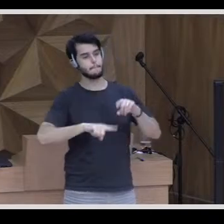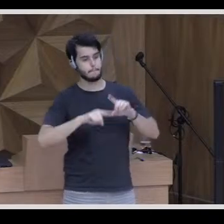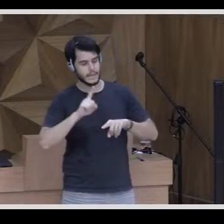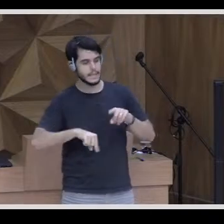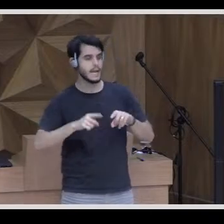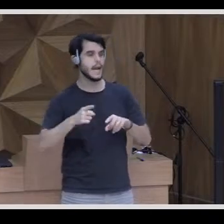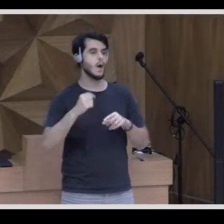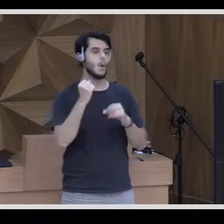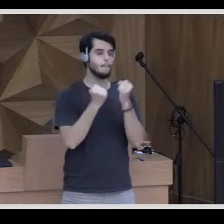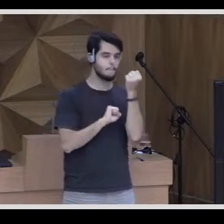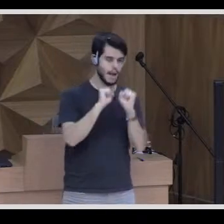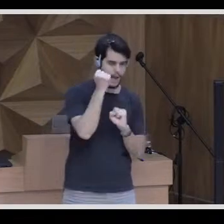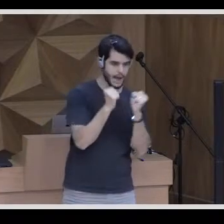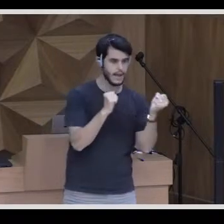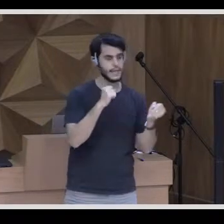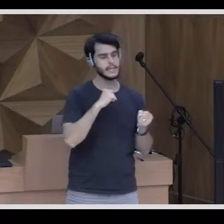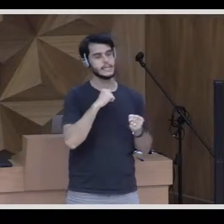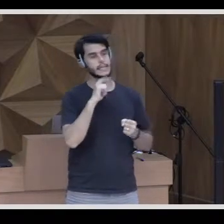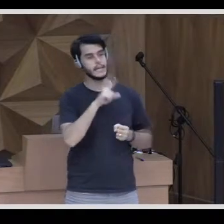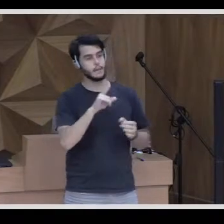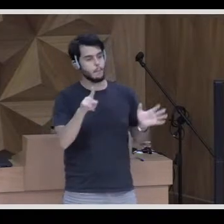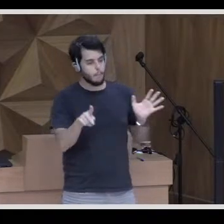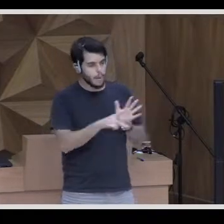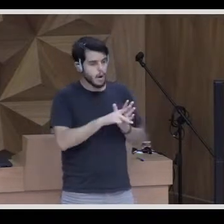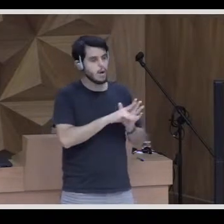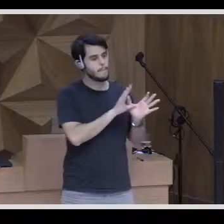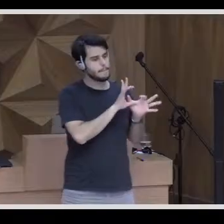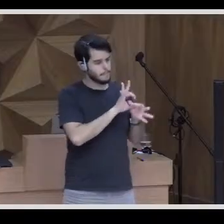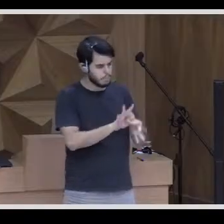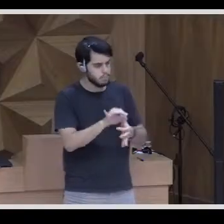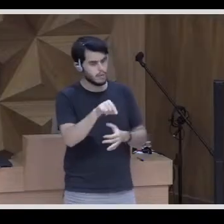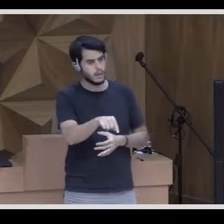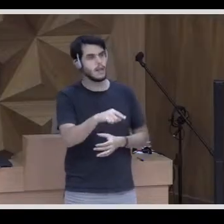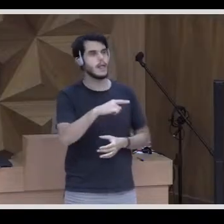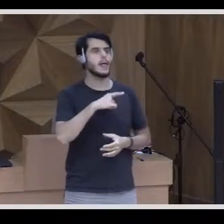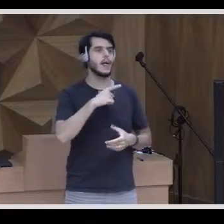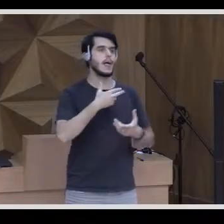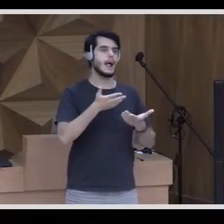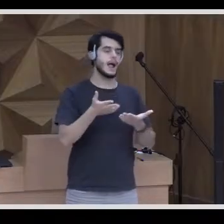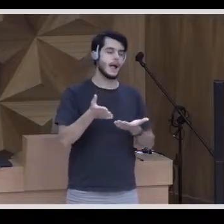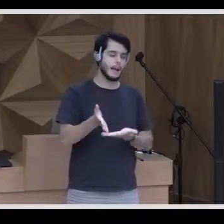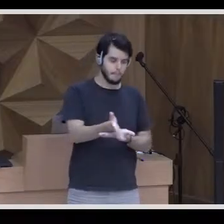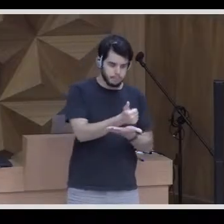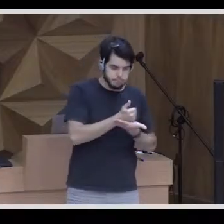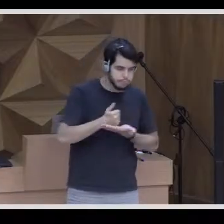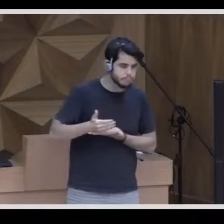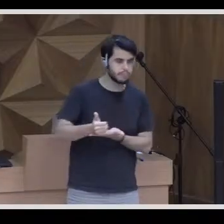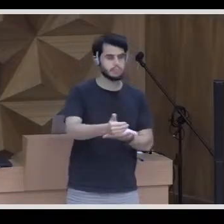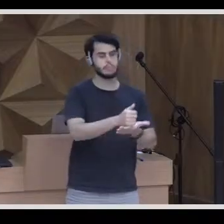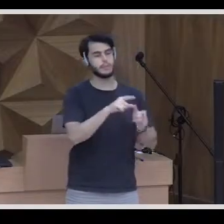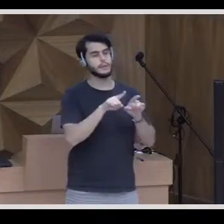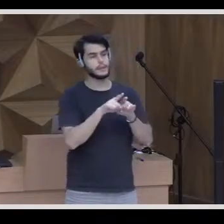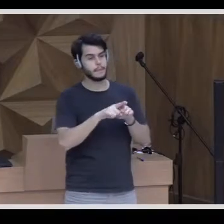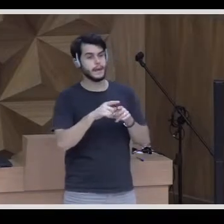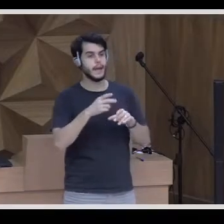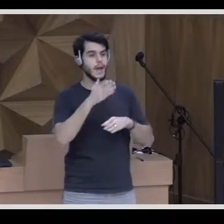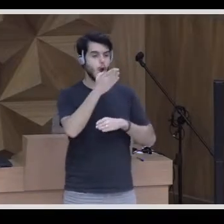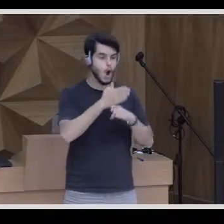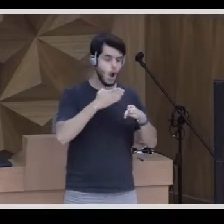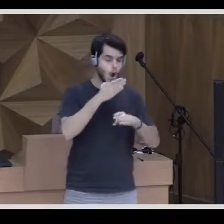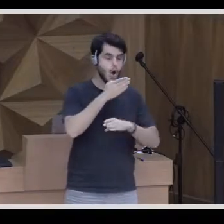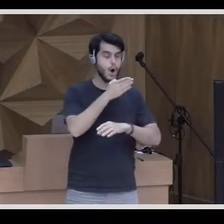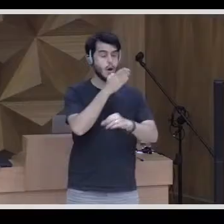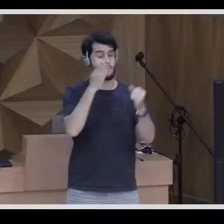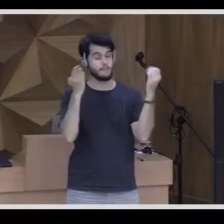and they do lots of their harvesting, and the real dangerous jobs of cutting down trees, moving them around is done by machines. And